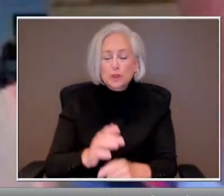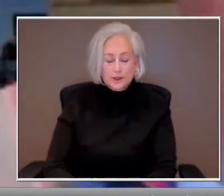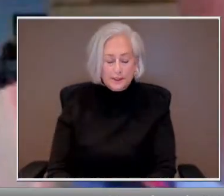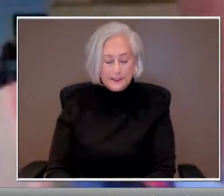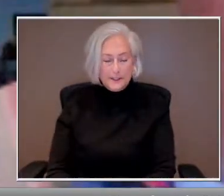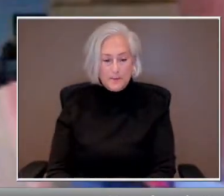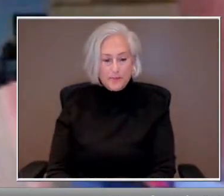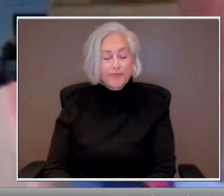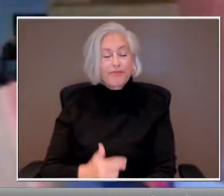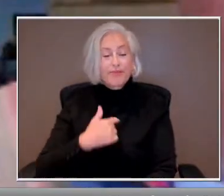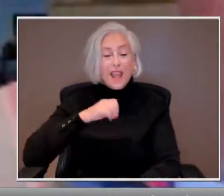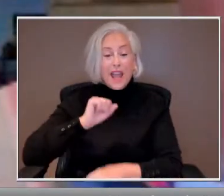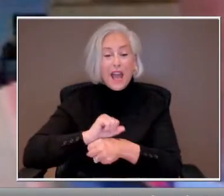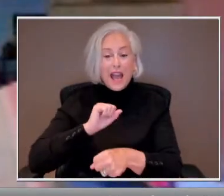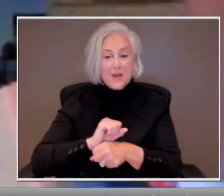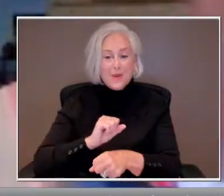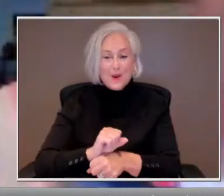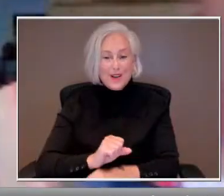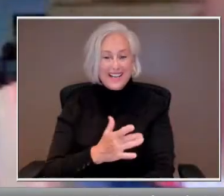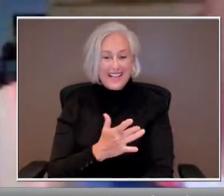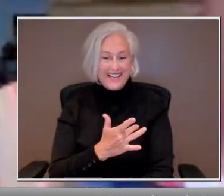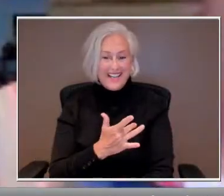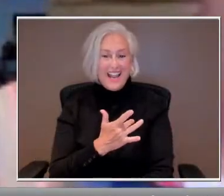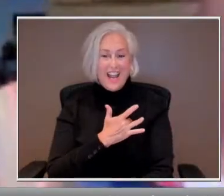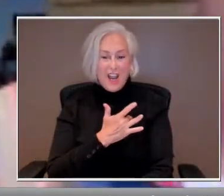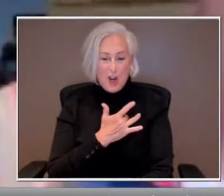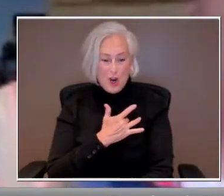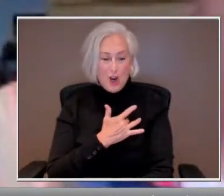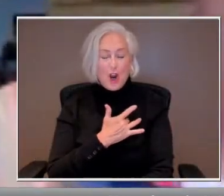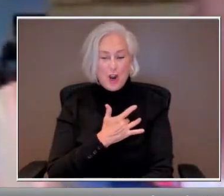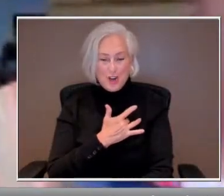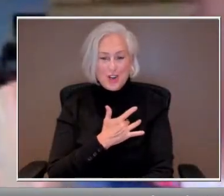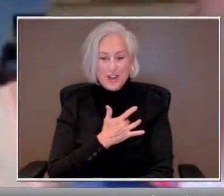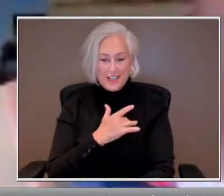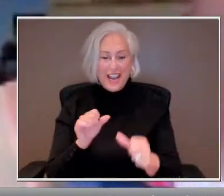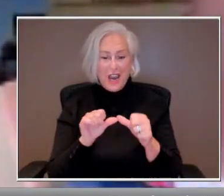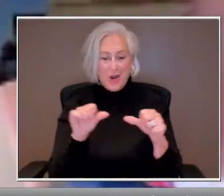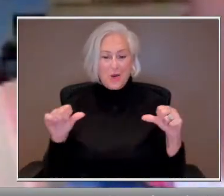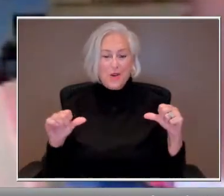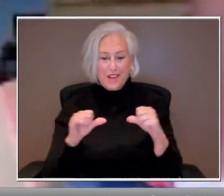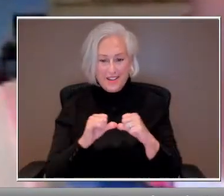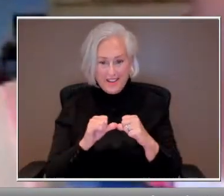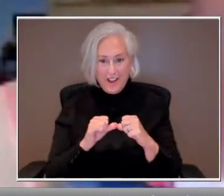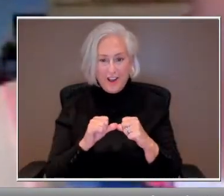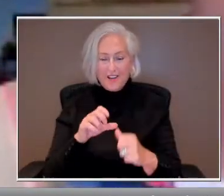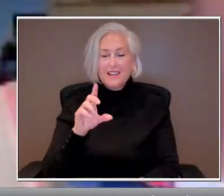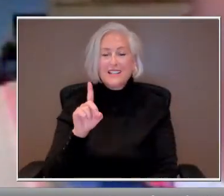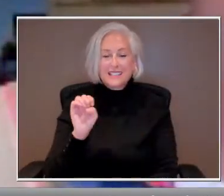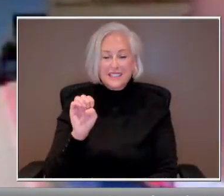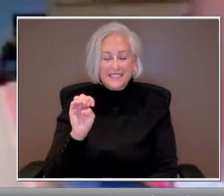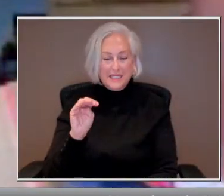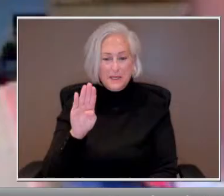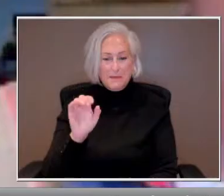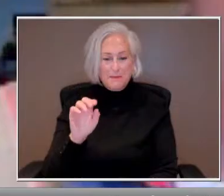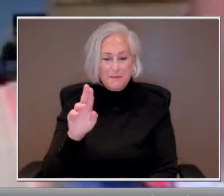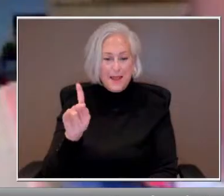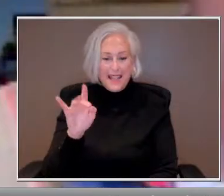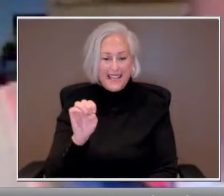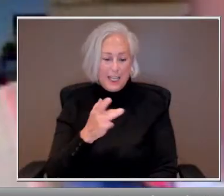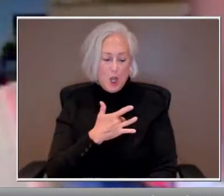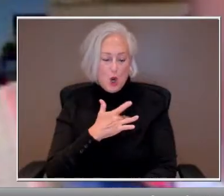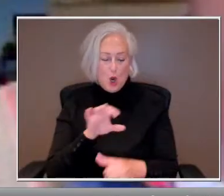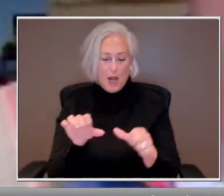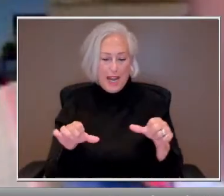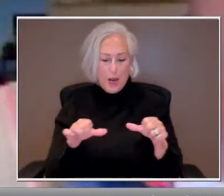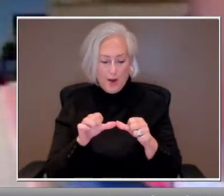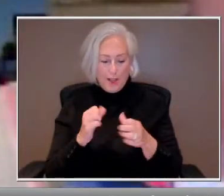I work in the heart, all areas. I work in the heart area, the DeBakey heart area, and I